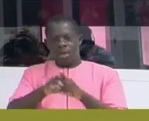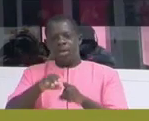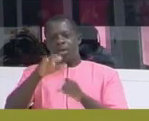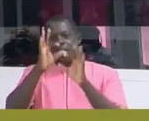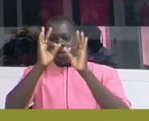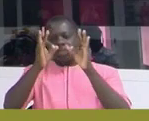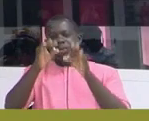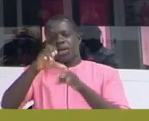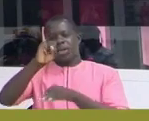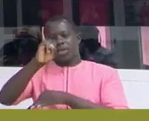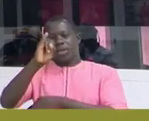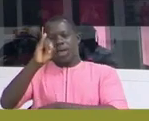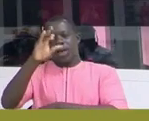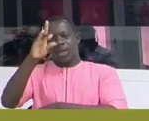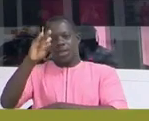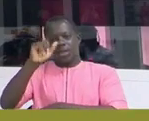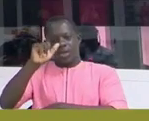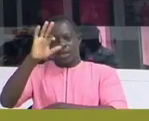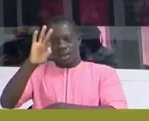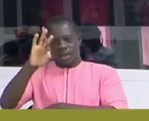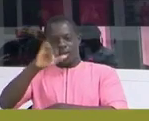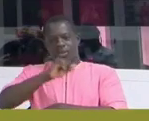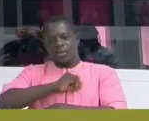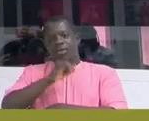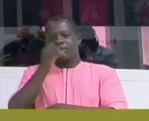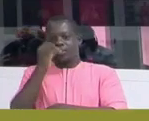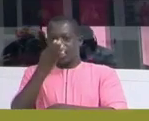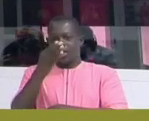please when I explain this